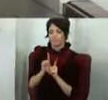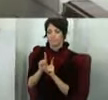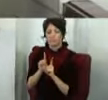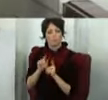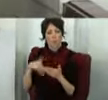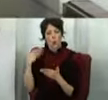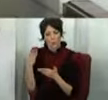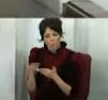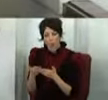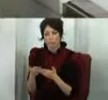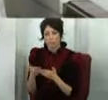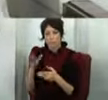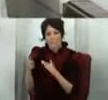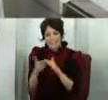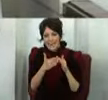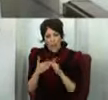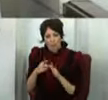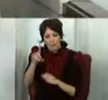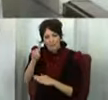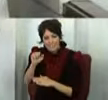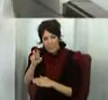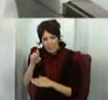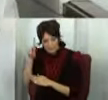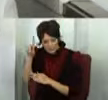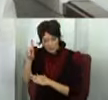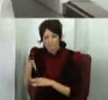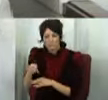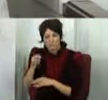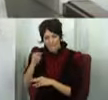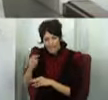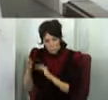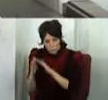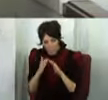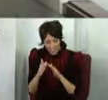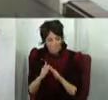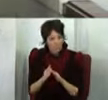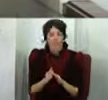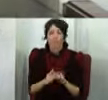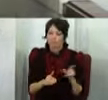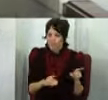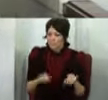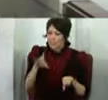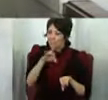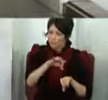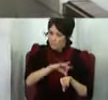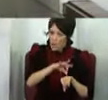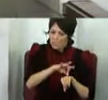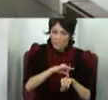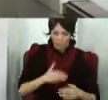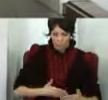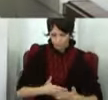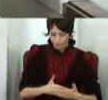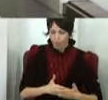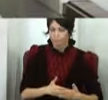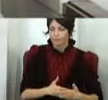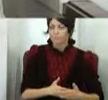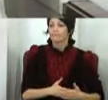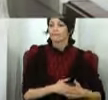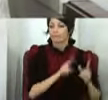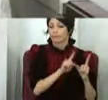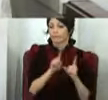of David, he had to go there. He went with Mary, his fiancée, who was pregnant.